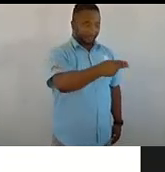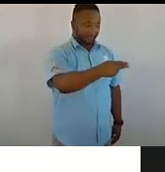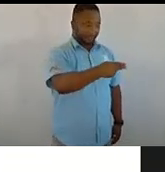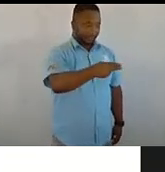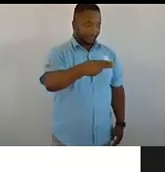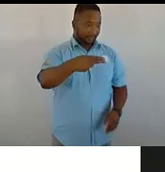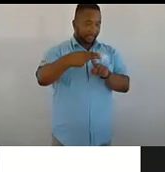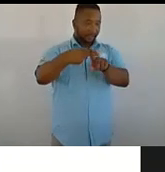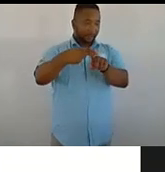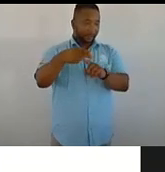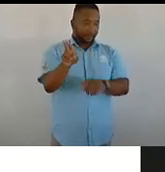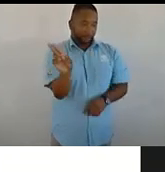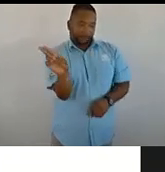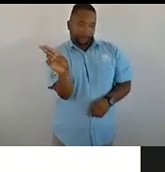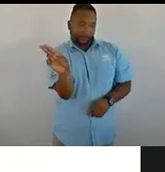H,